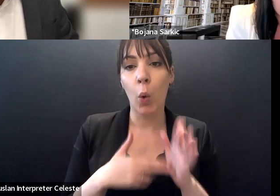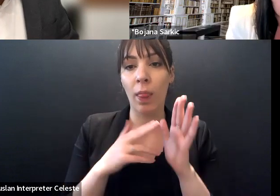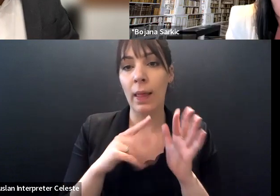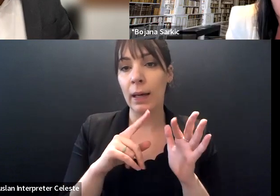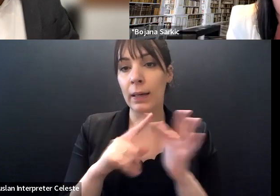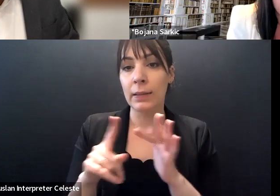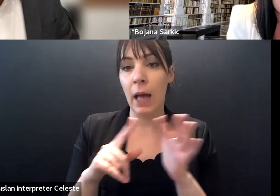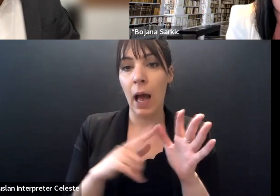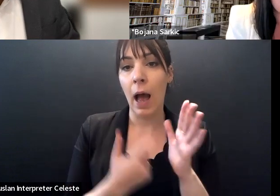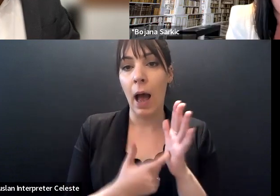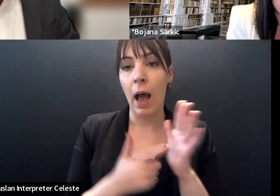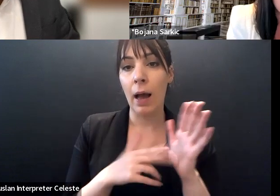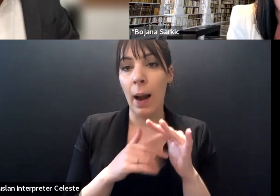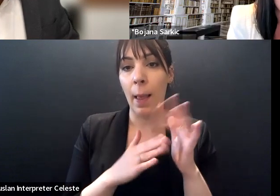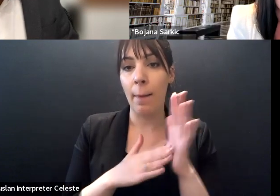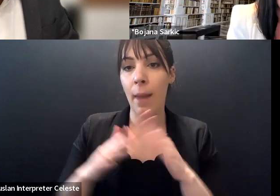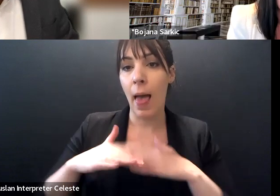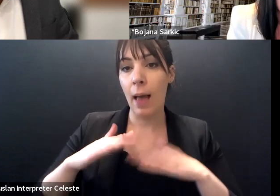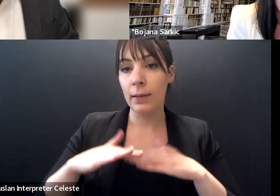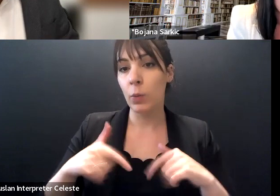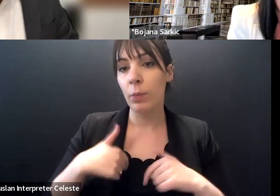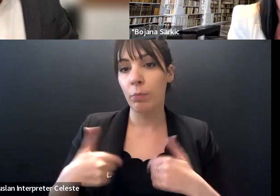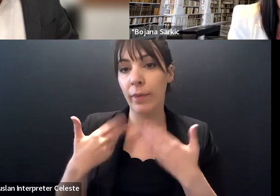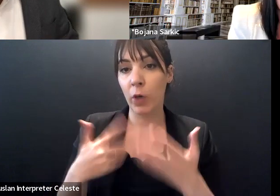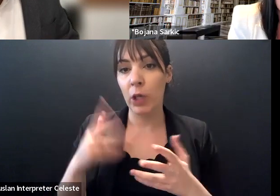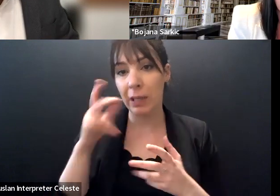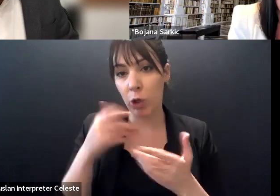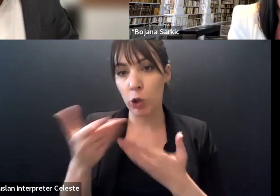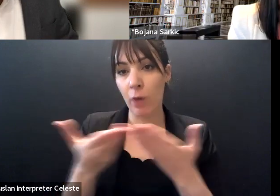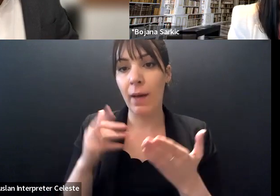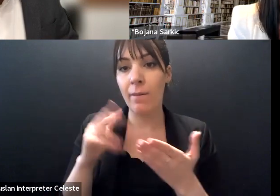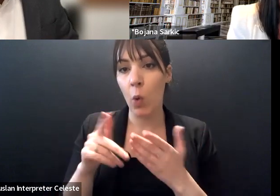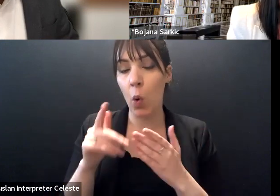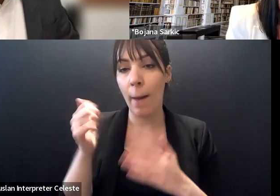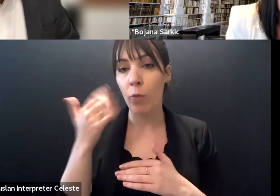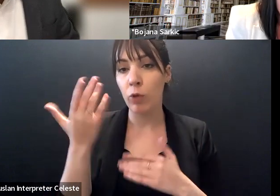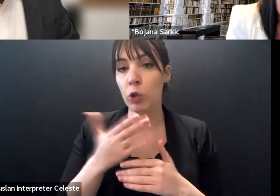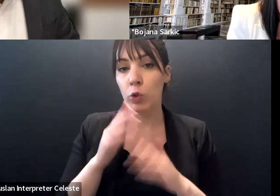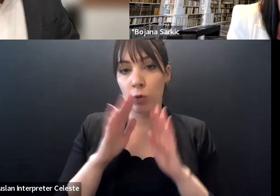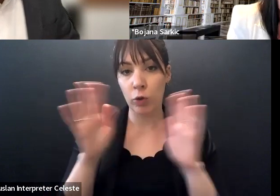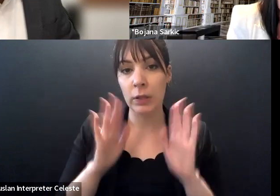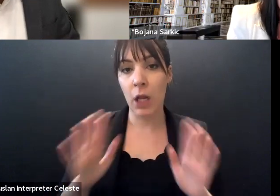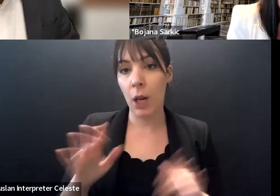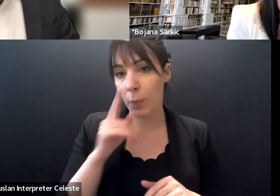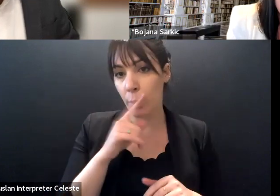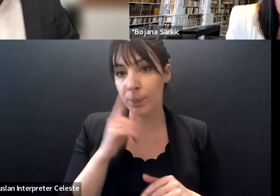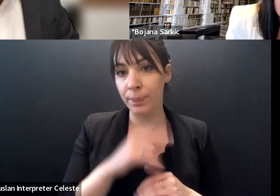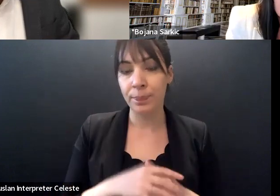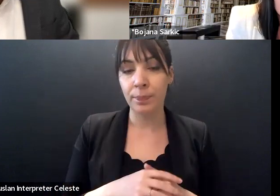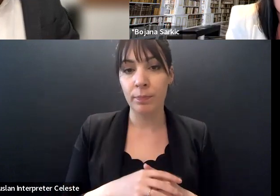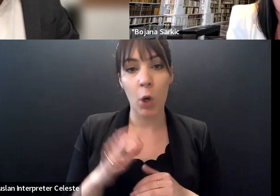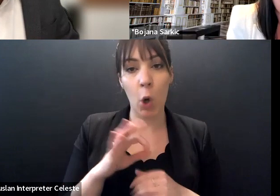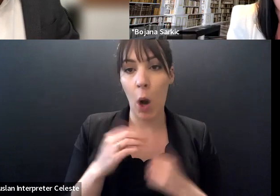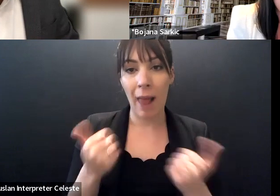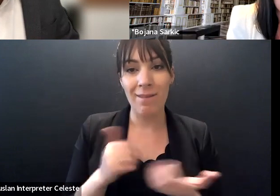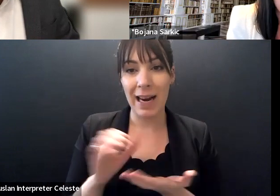there as clinical audiologists and provide hearing services to Aboriginal and Torres Strait Islander people. We didn't have enough funding